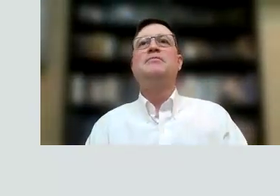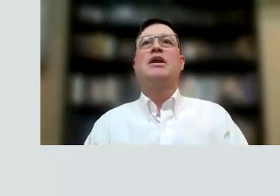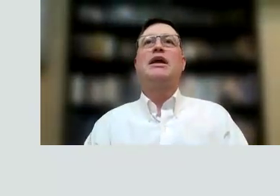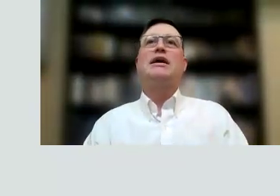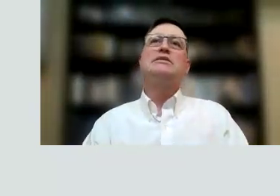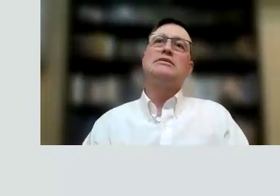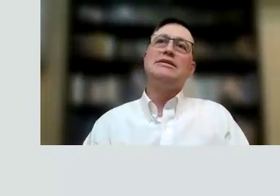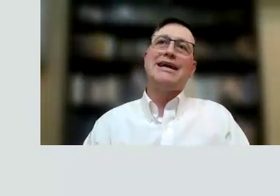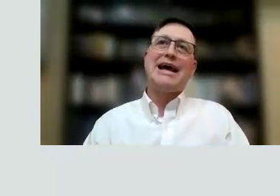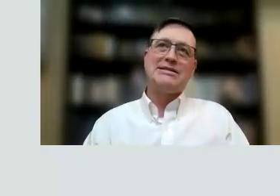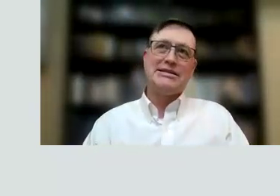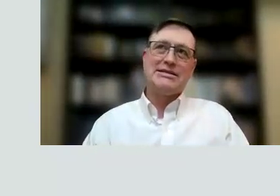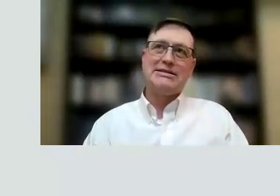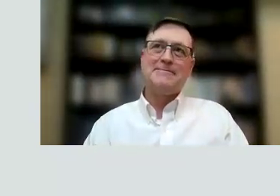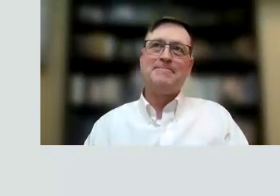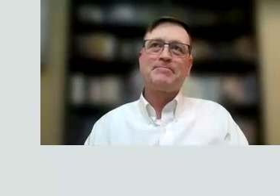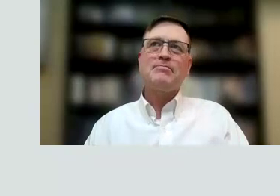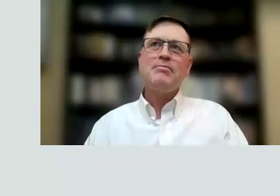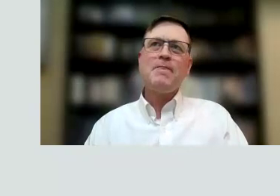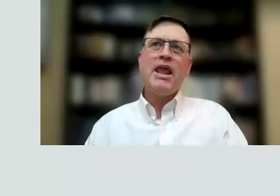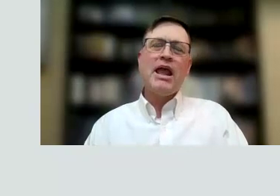advocate. Next is the SS.